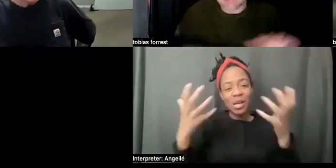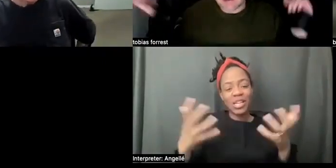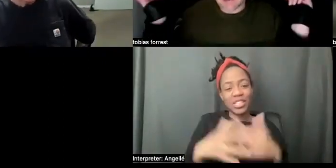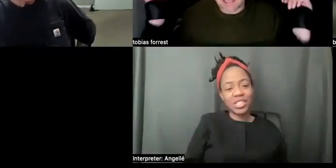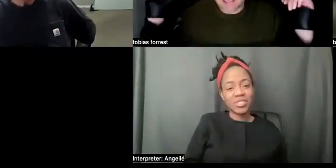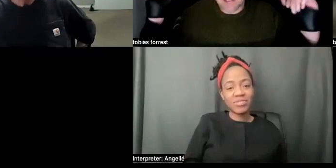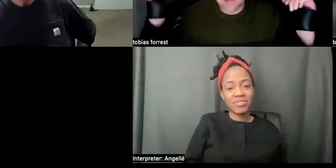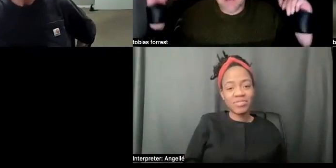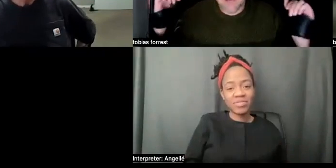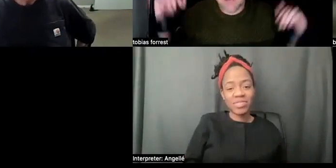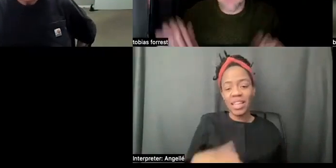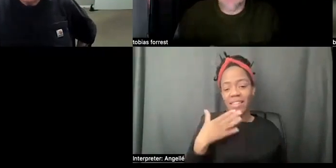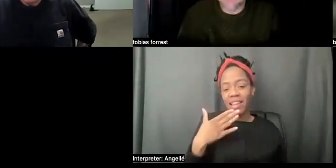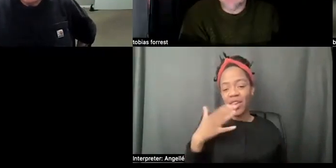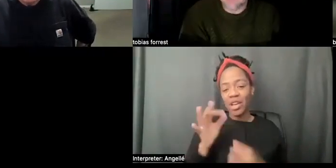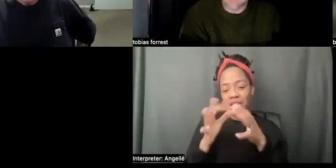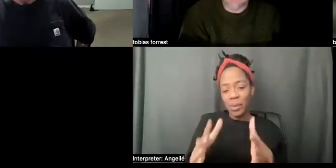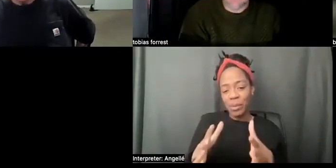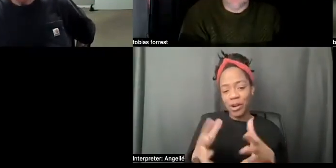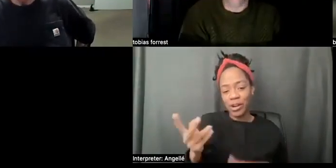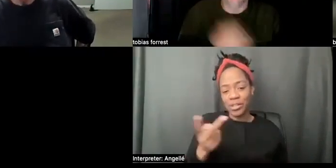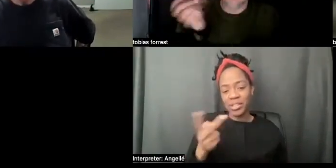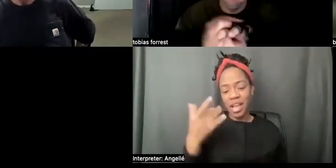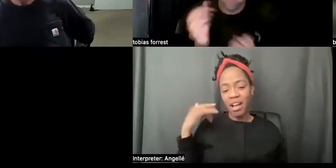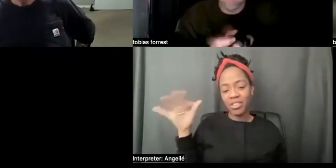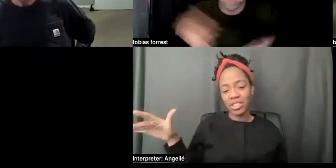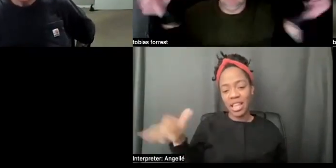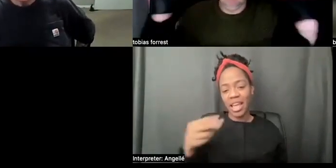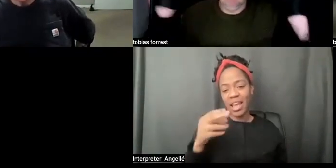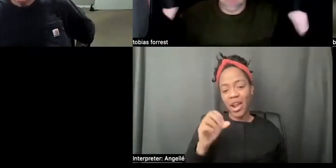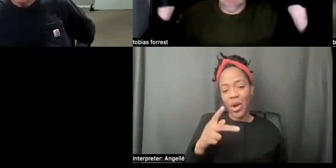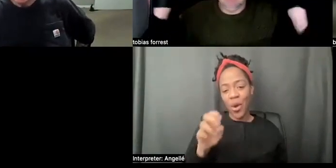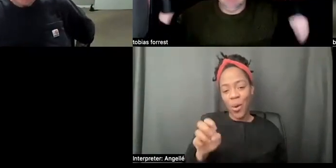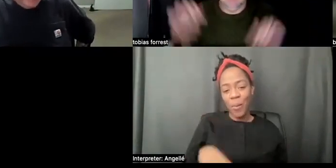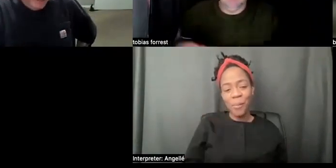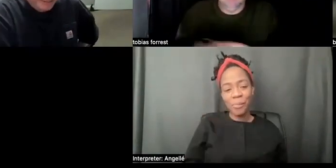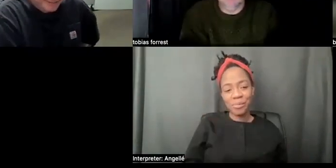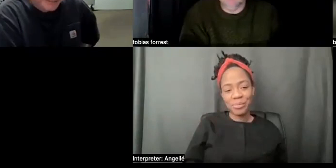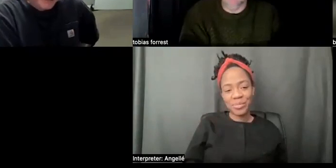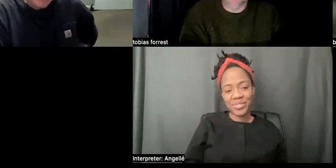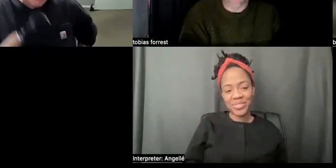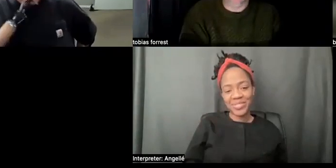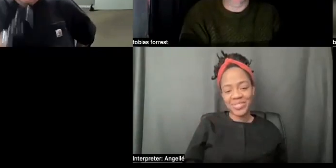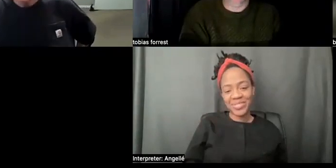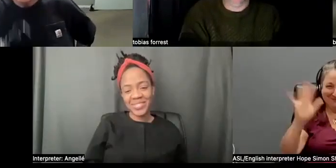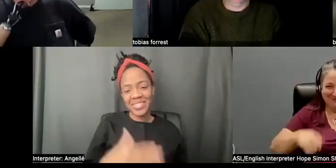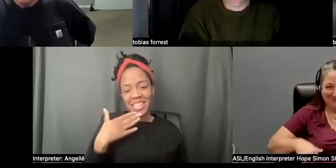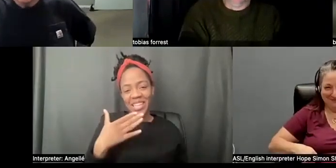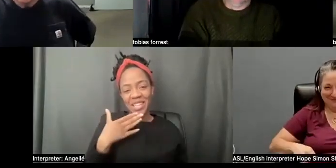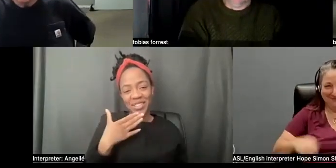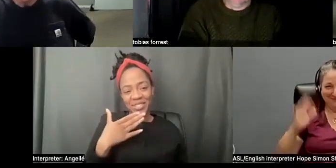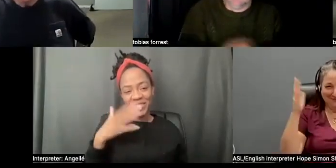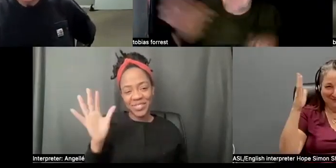thank you for the interpreters too. Angelette and Hope. Oh, my goodness. Thank you. you.